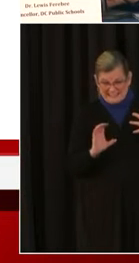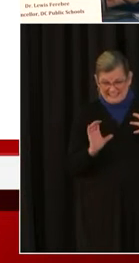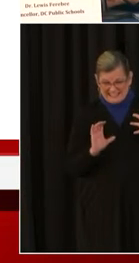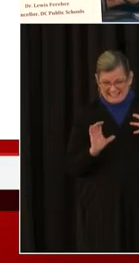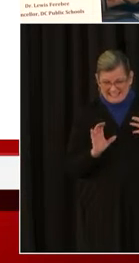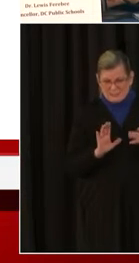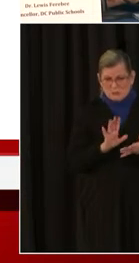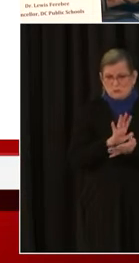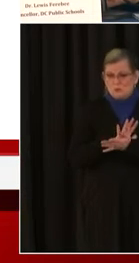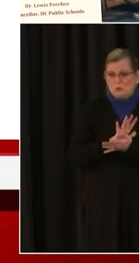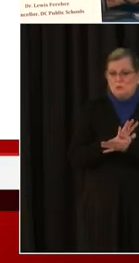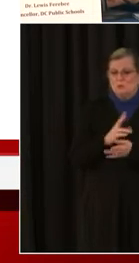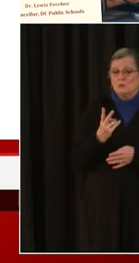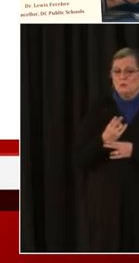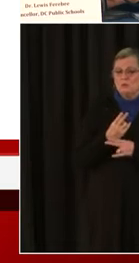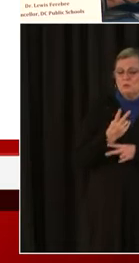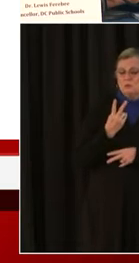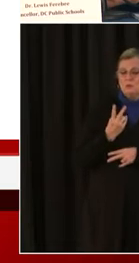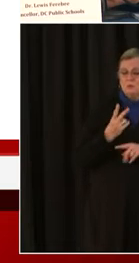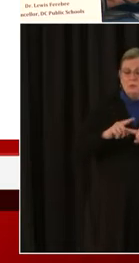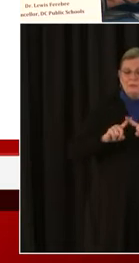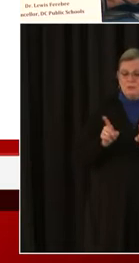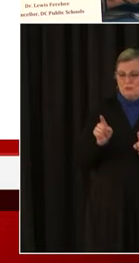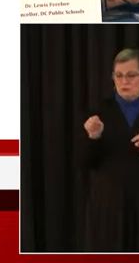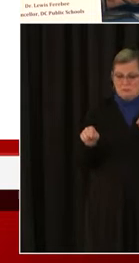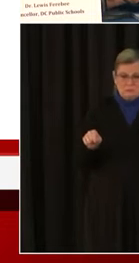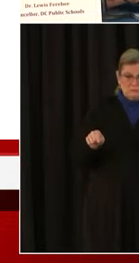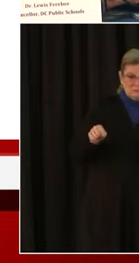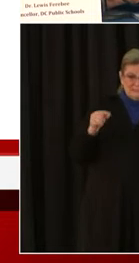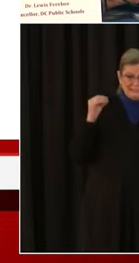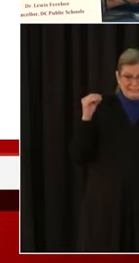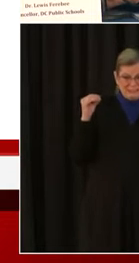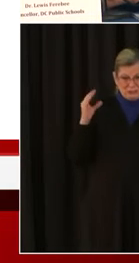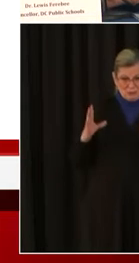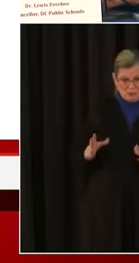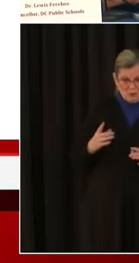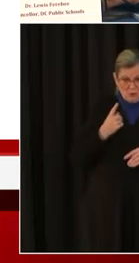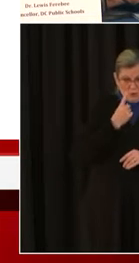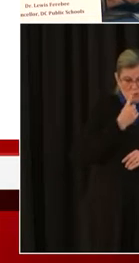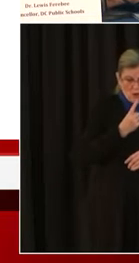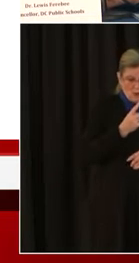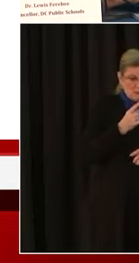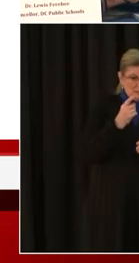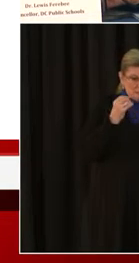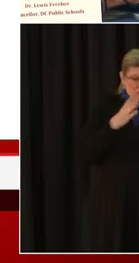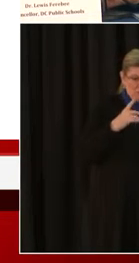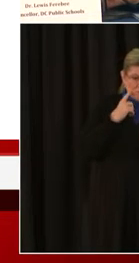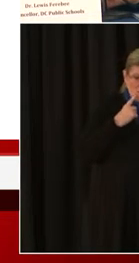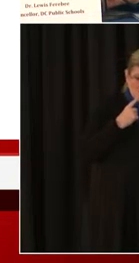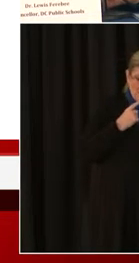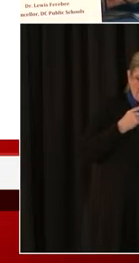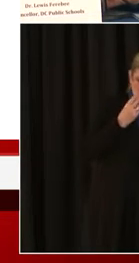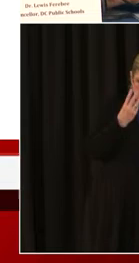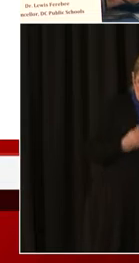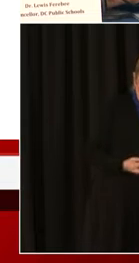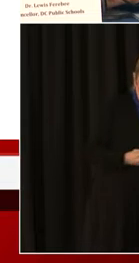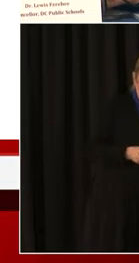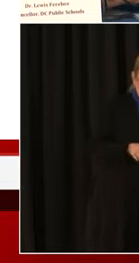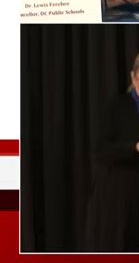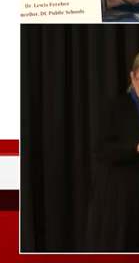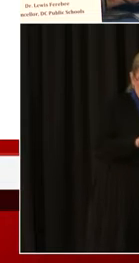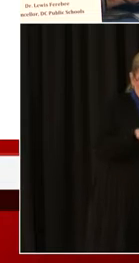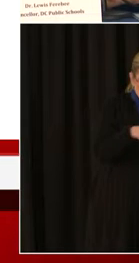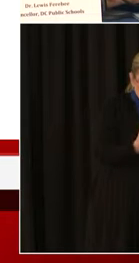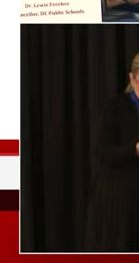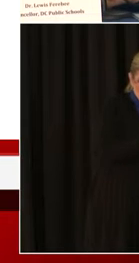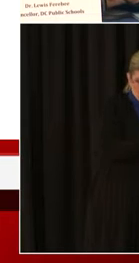may be responsible for a cohort of students on Monday and Tuesday, and then that same cohort could be with a different